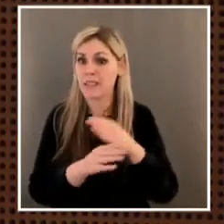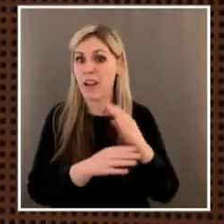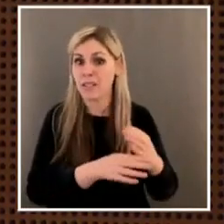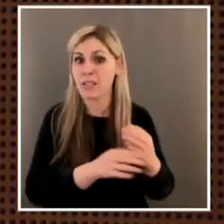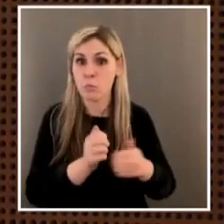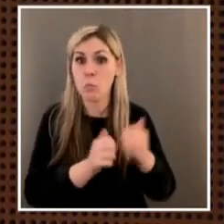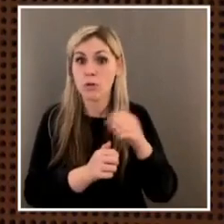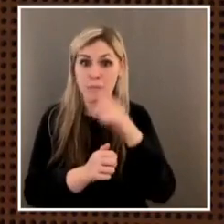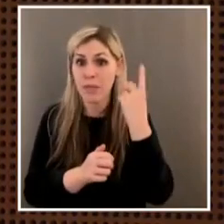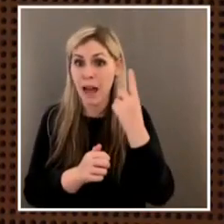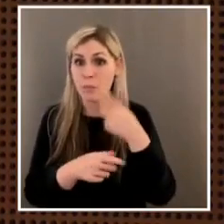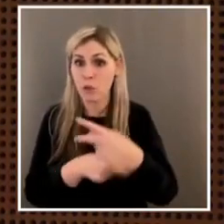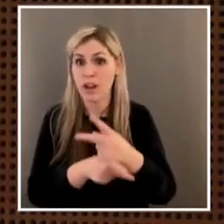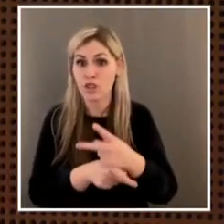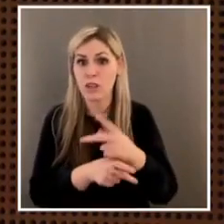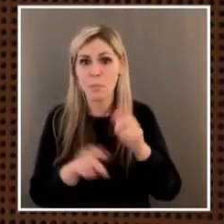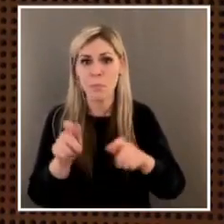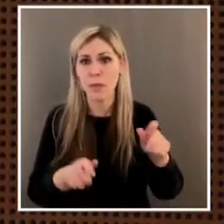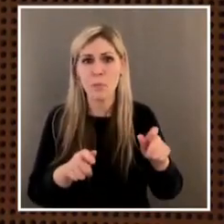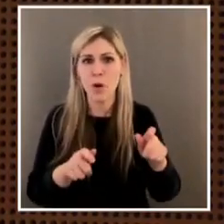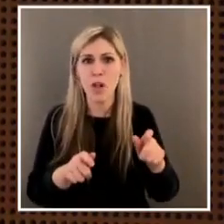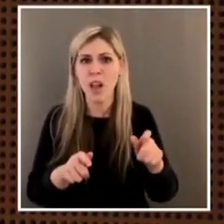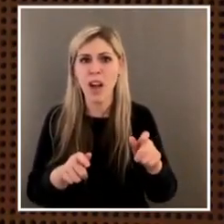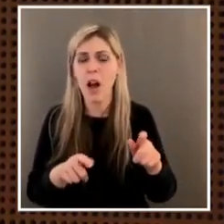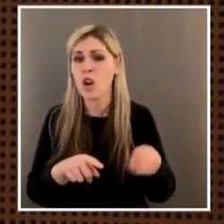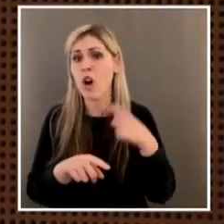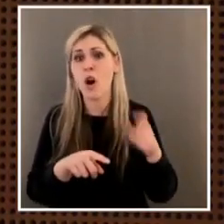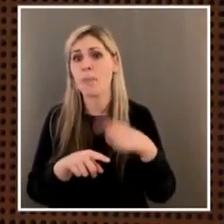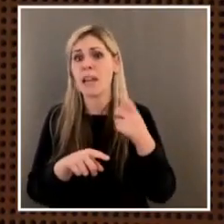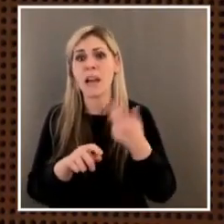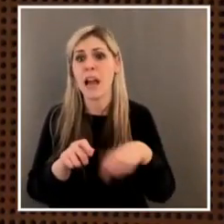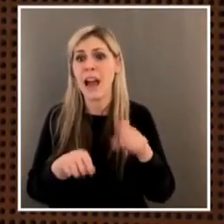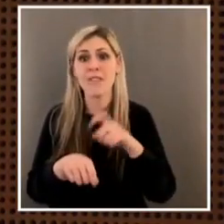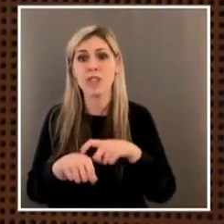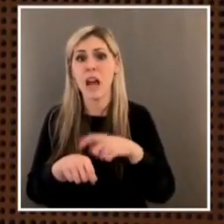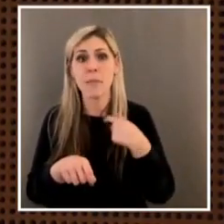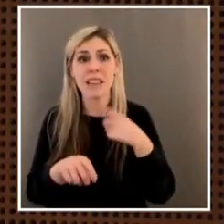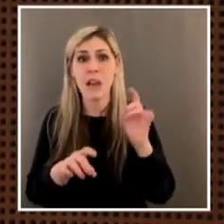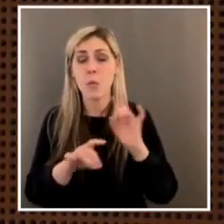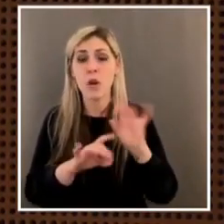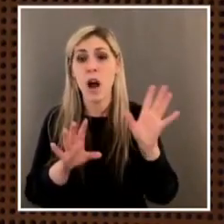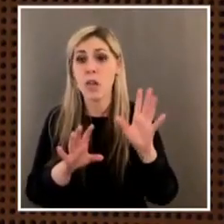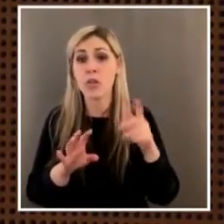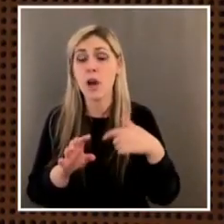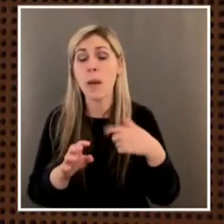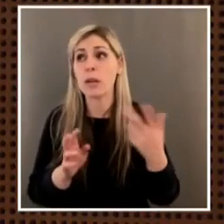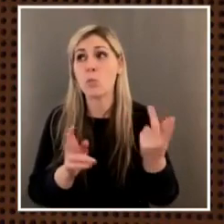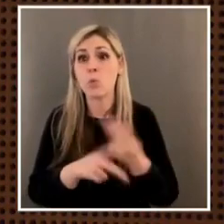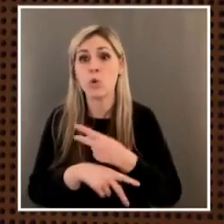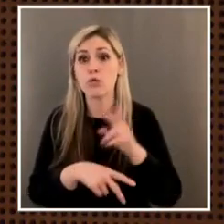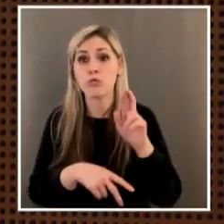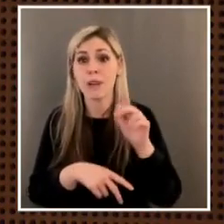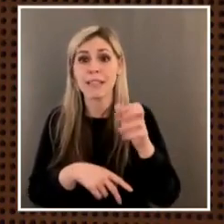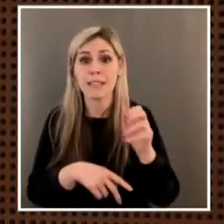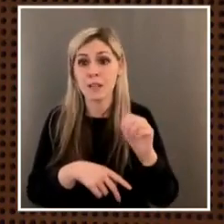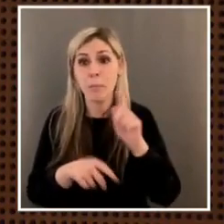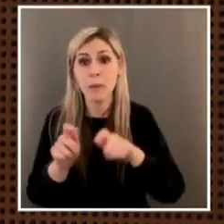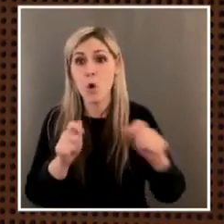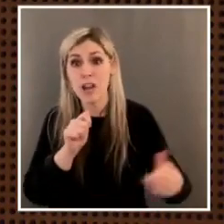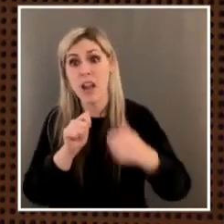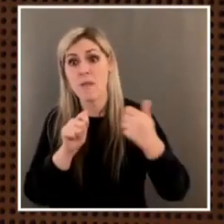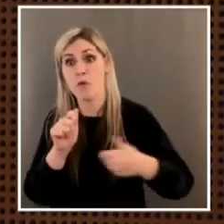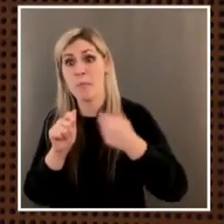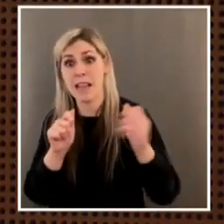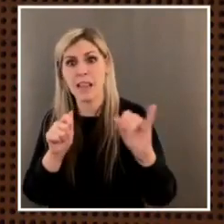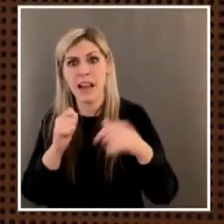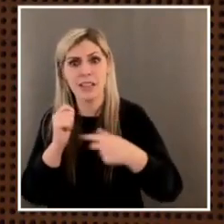black production, people called me every kind of bigot and racist there ever was. Mm. They came for me like I stole something